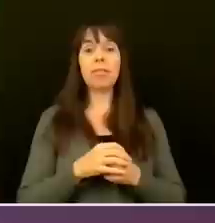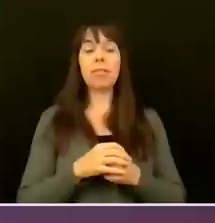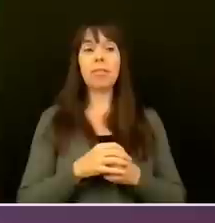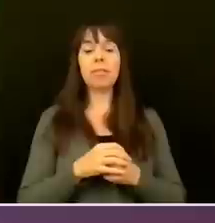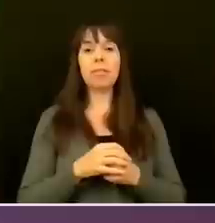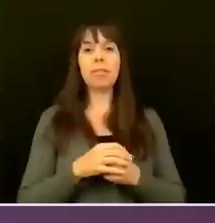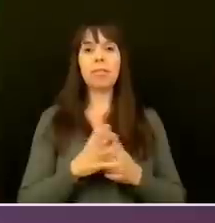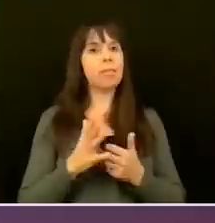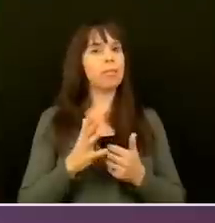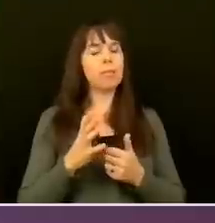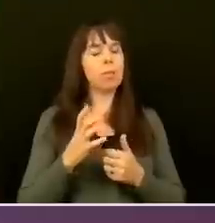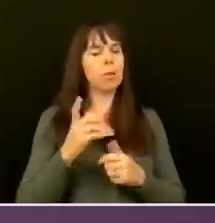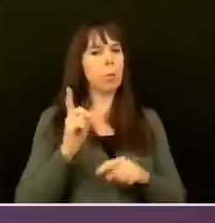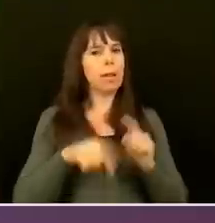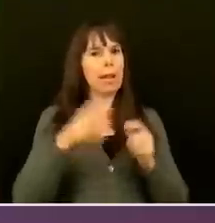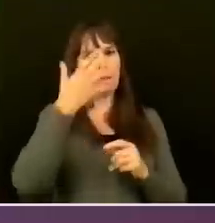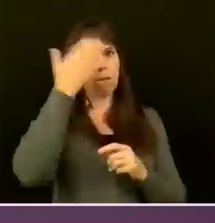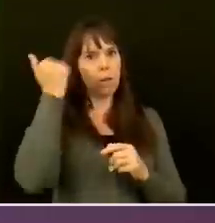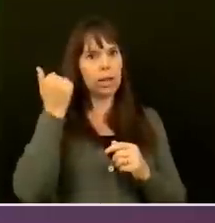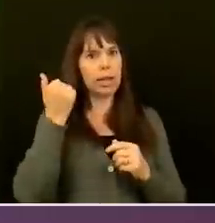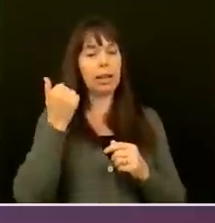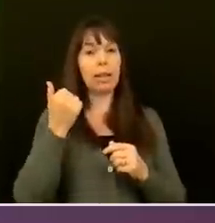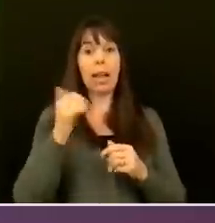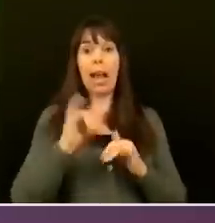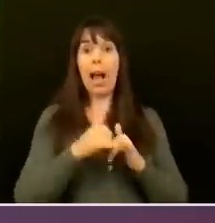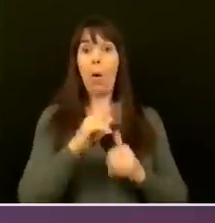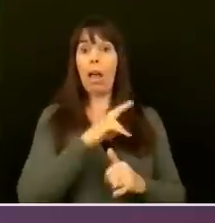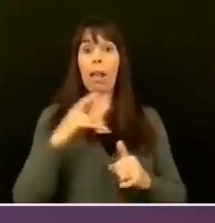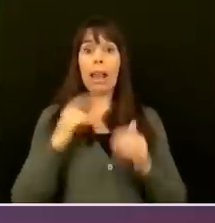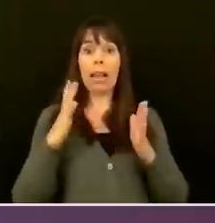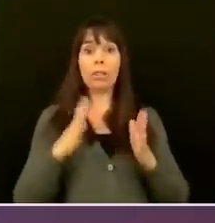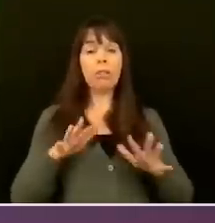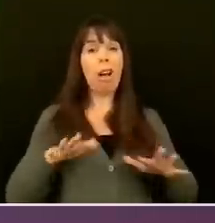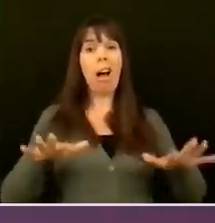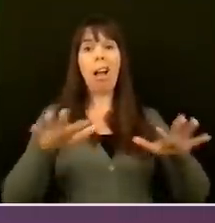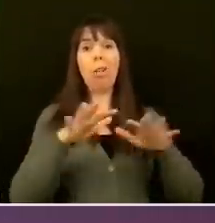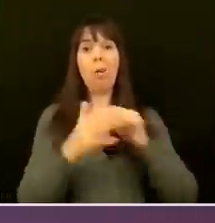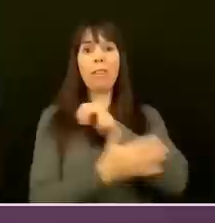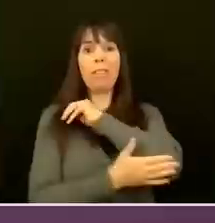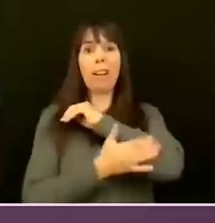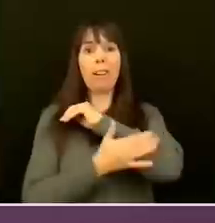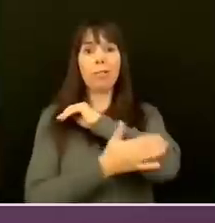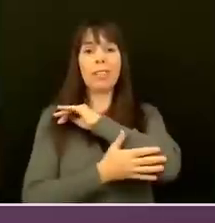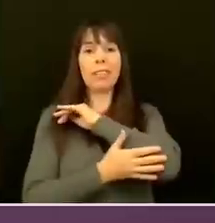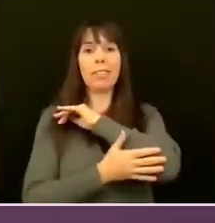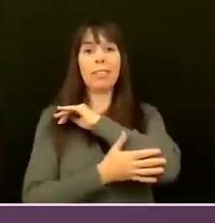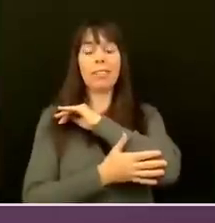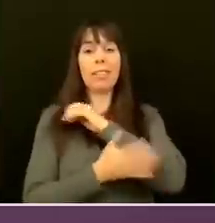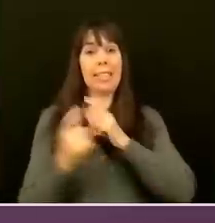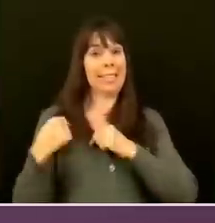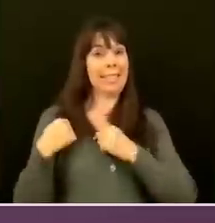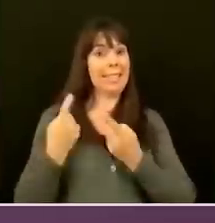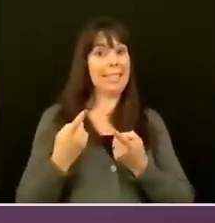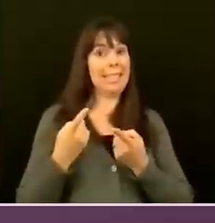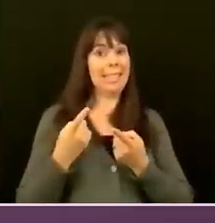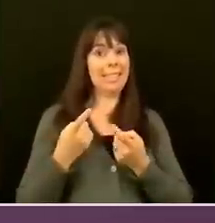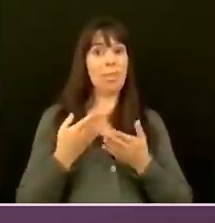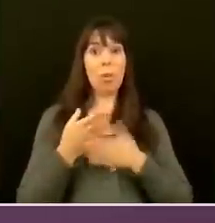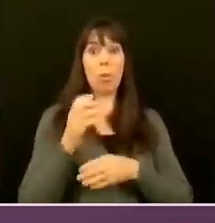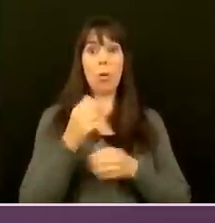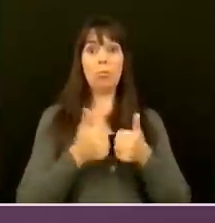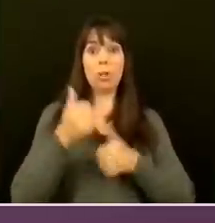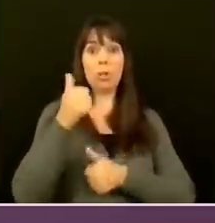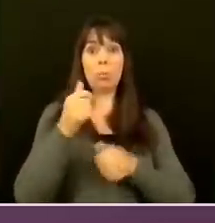Let us not forget how legislatures across this country, since they, through the Supreme